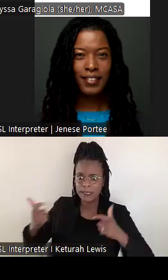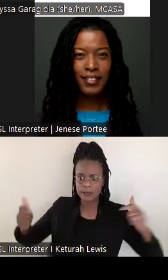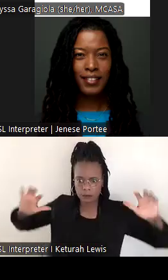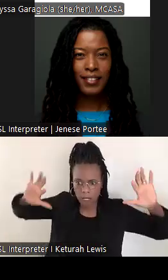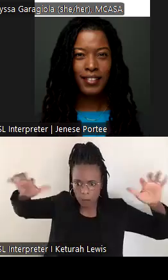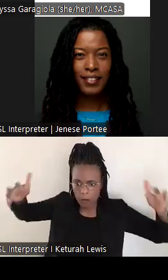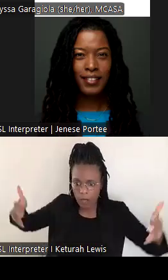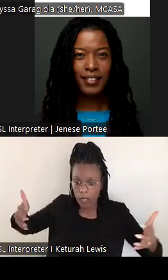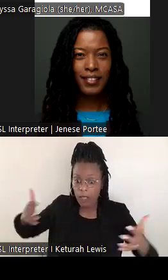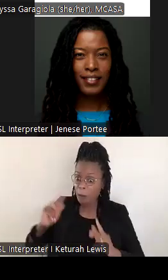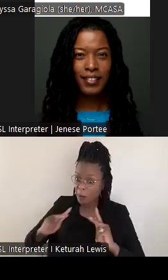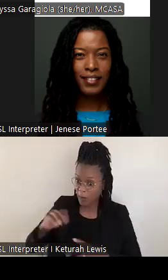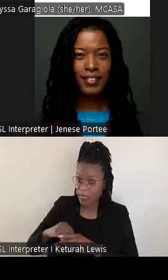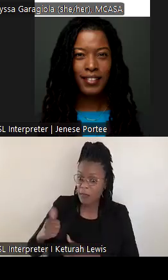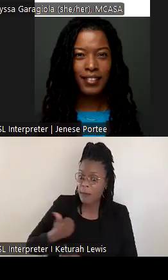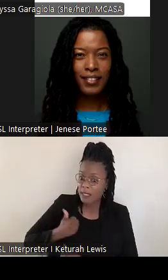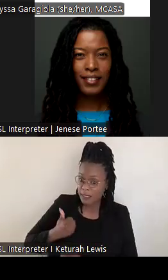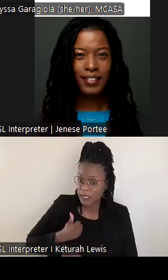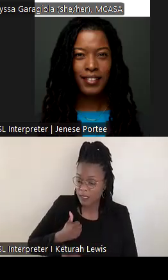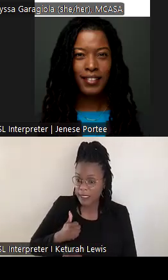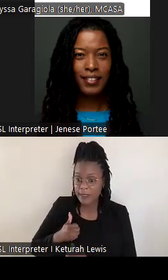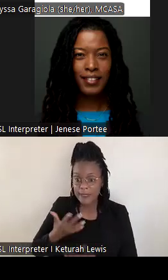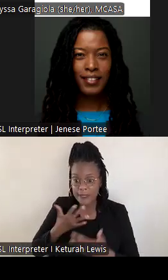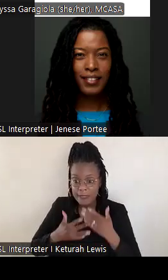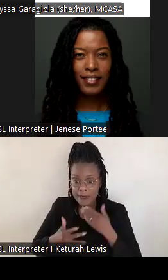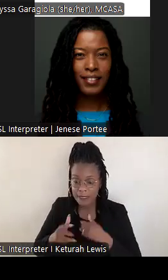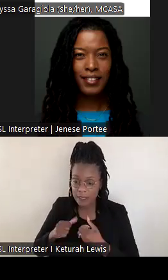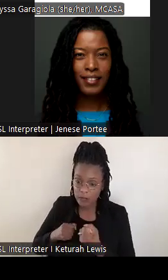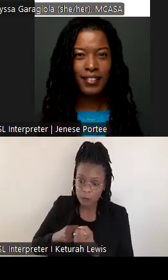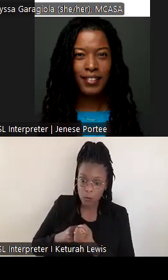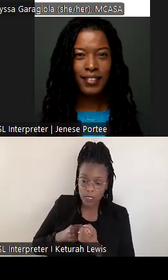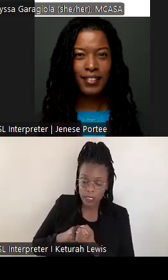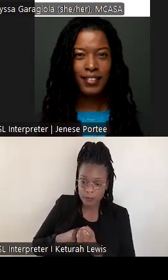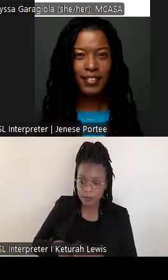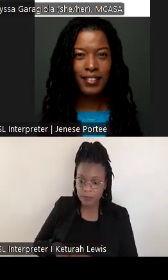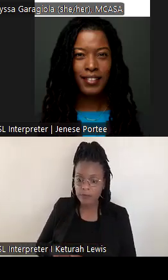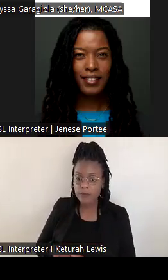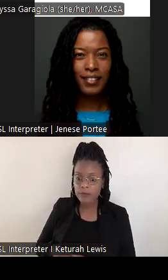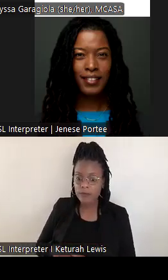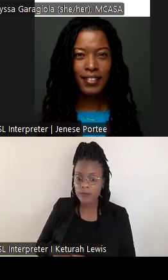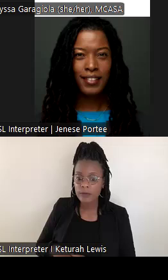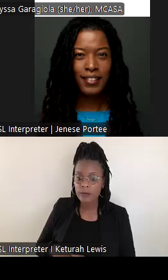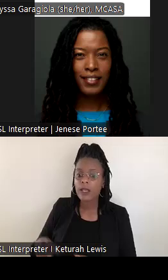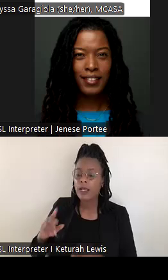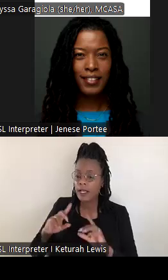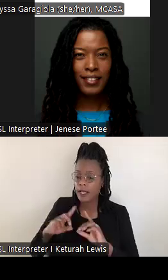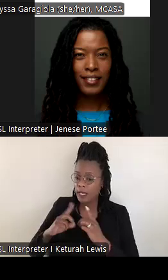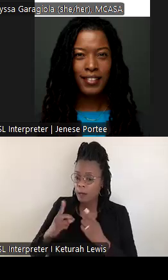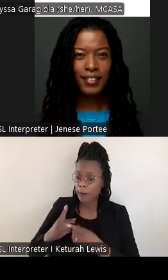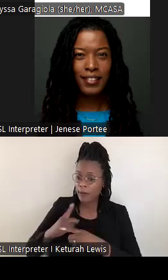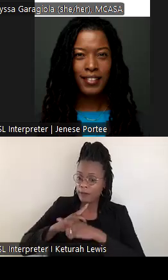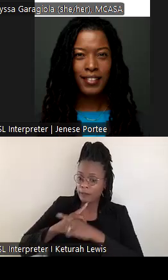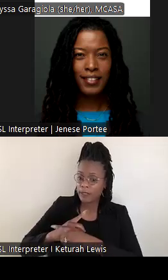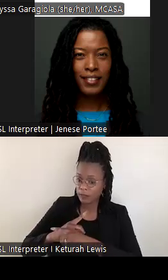definitely underserved and definitely being silenced. I will say the Department of Defense has done a lot in my time as an